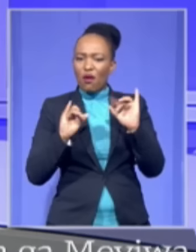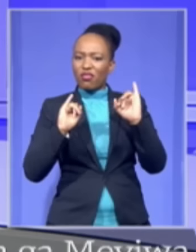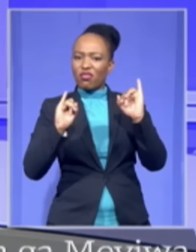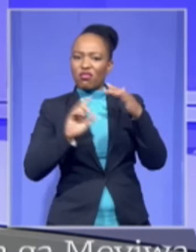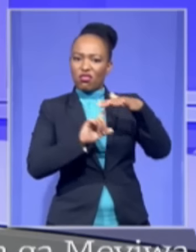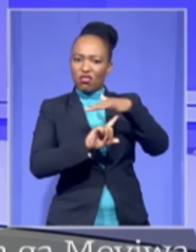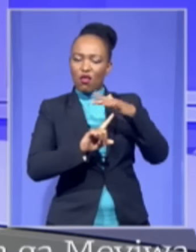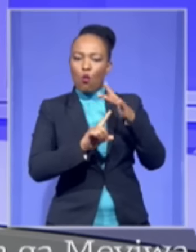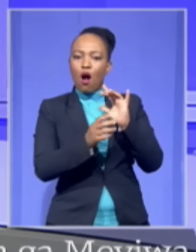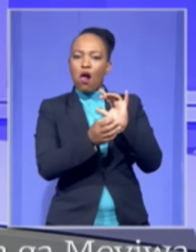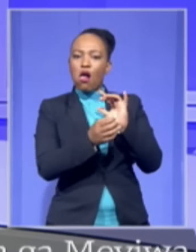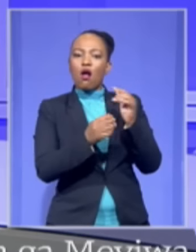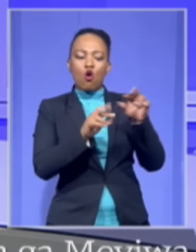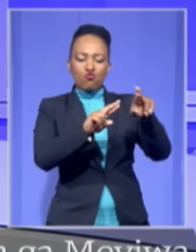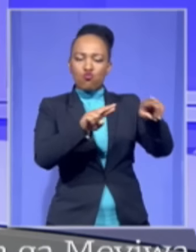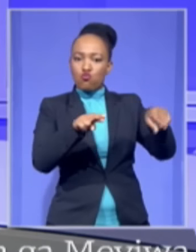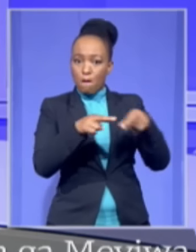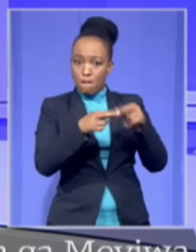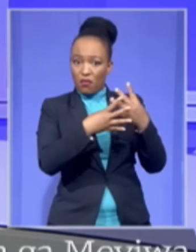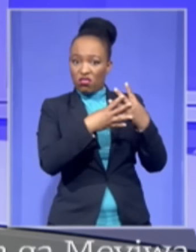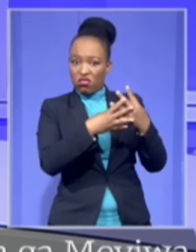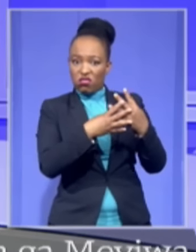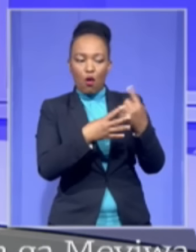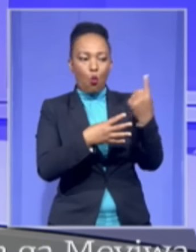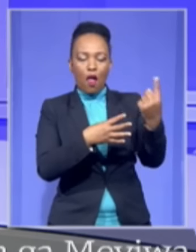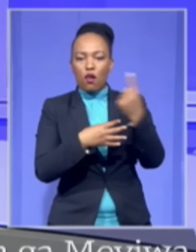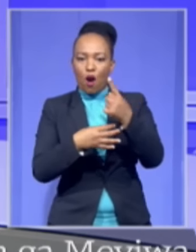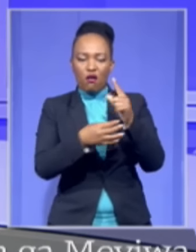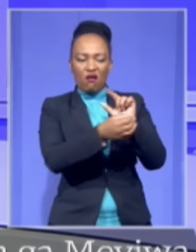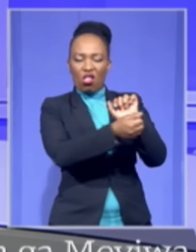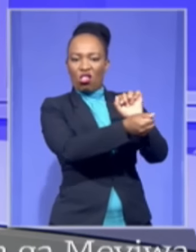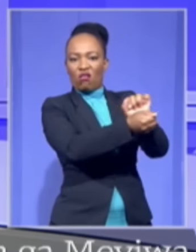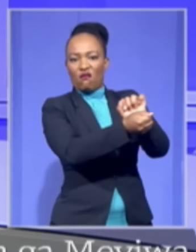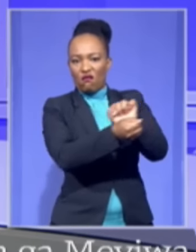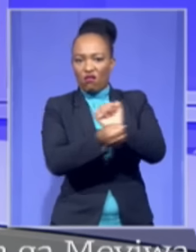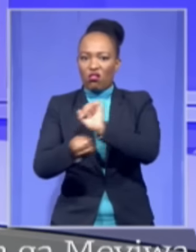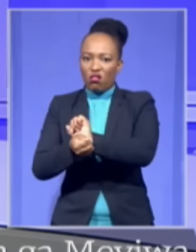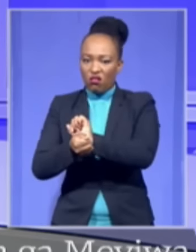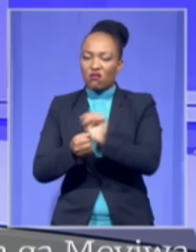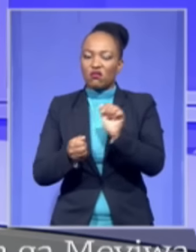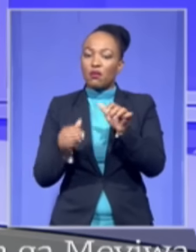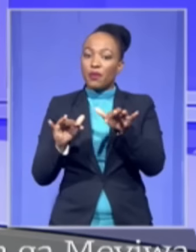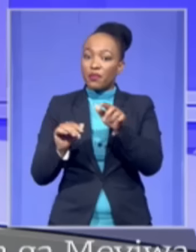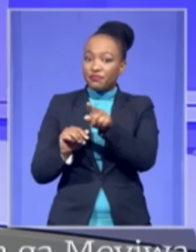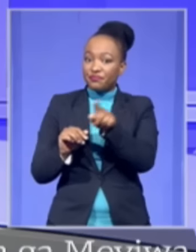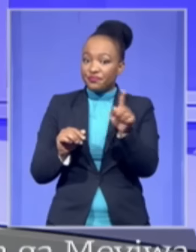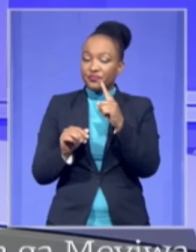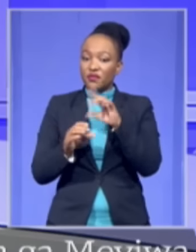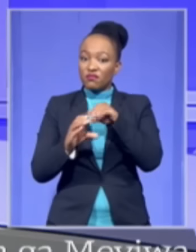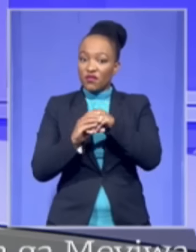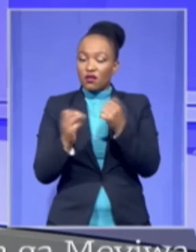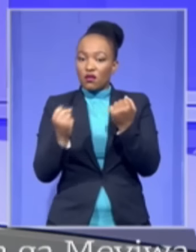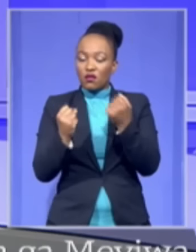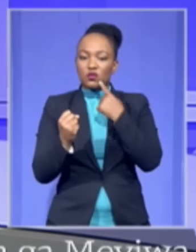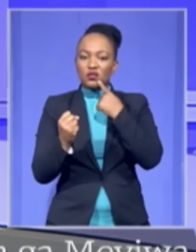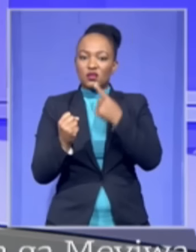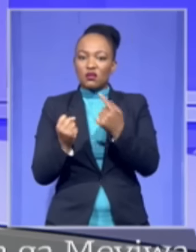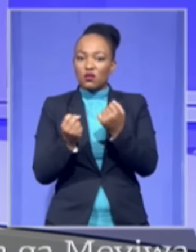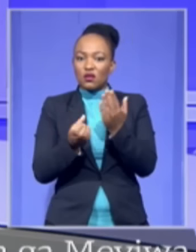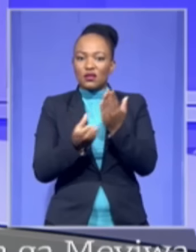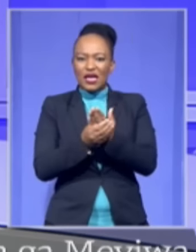ba lenosi. Go le jalo babueledi ba mafapha a puso a amegang mo kgetseng eno ba re kgetsi eno e phimolwe mo lenaaneng